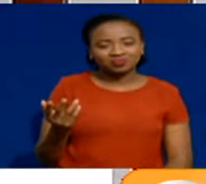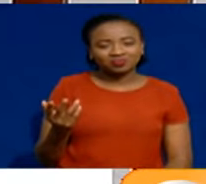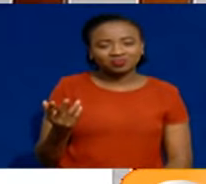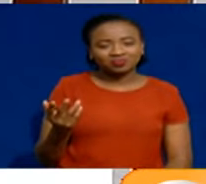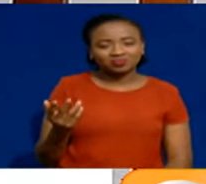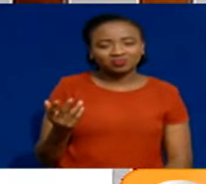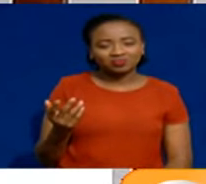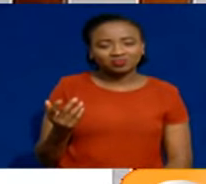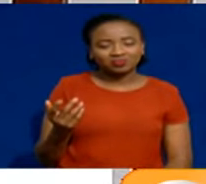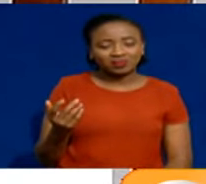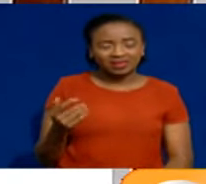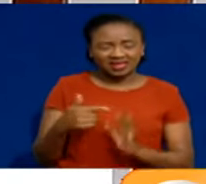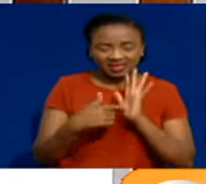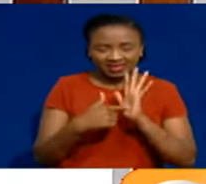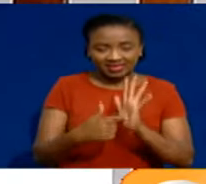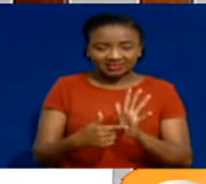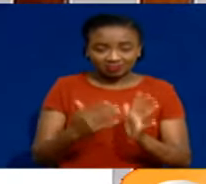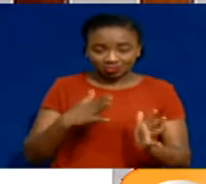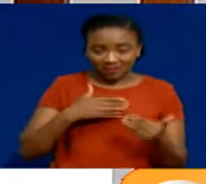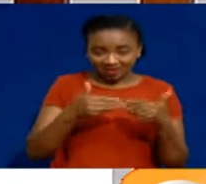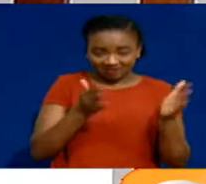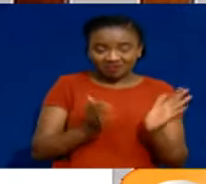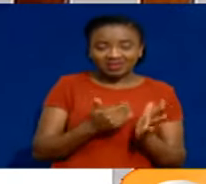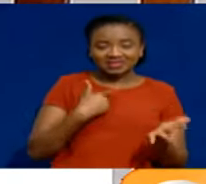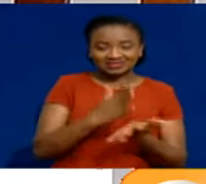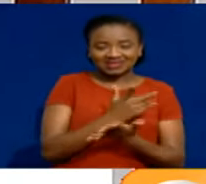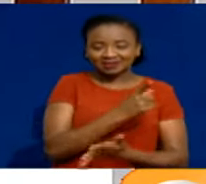Part of my family is I have people who think more than me.